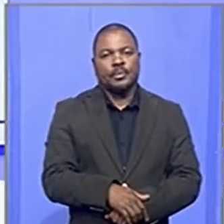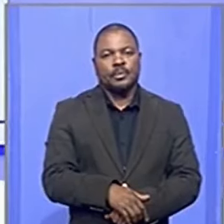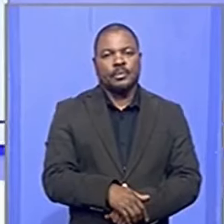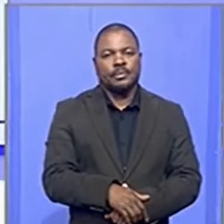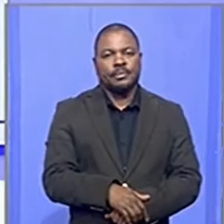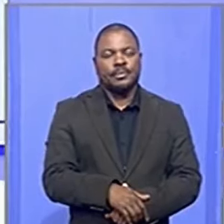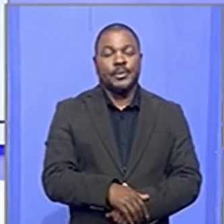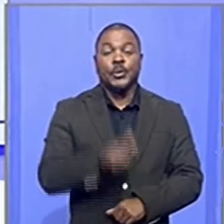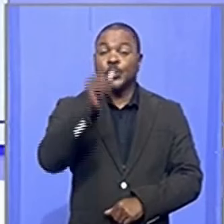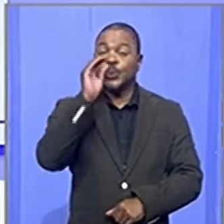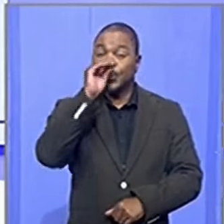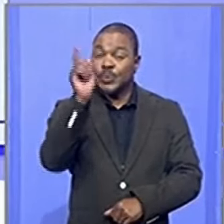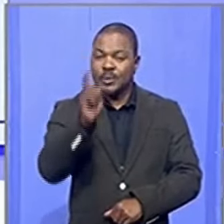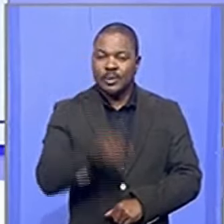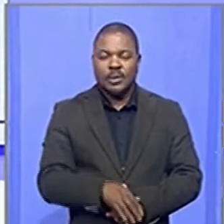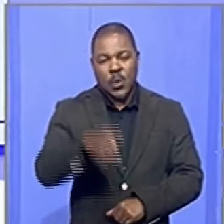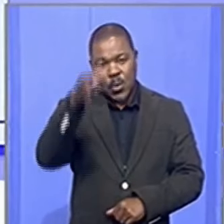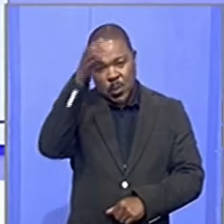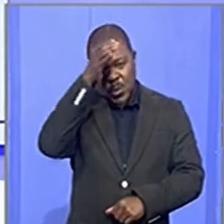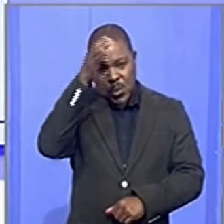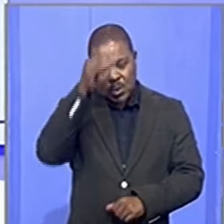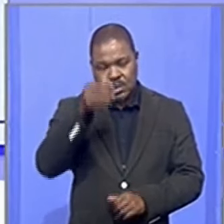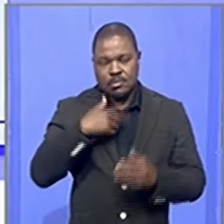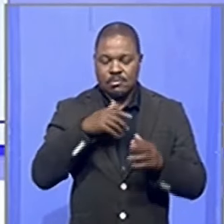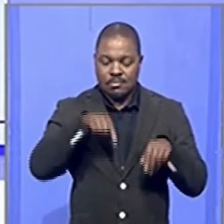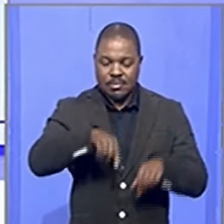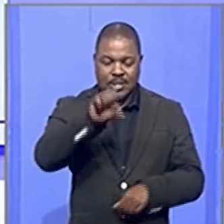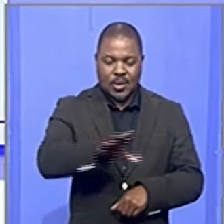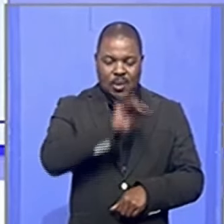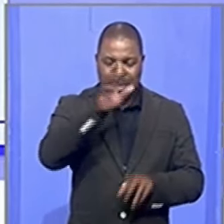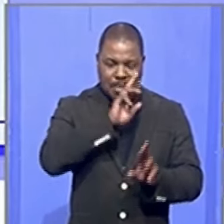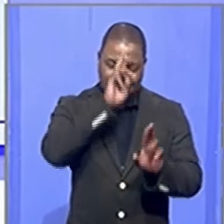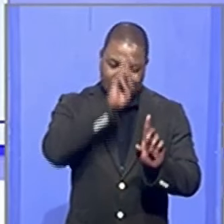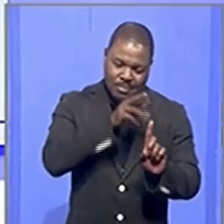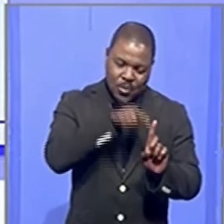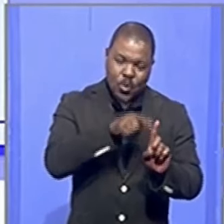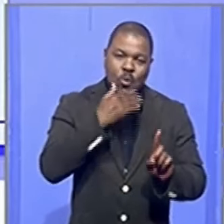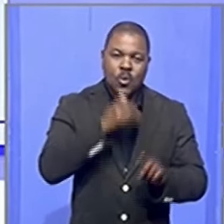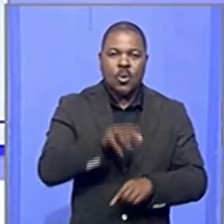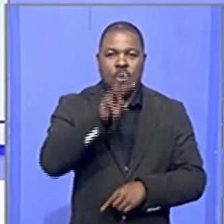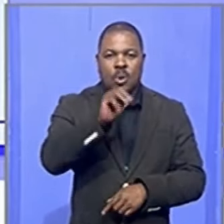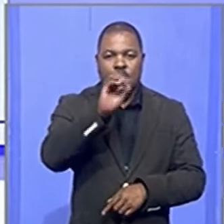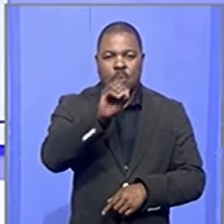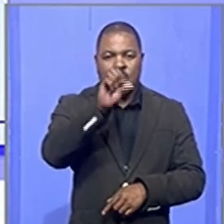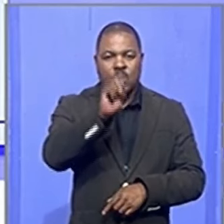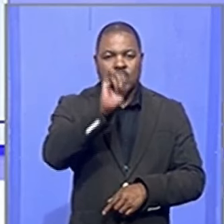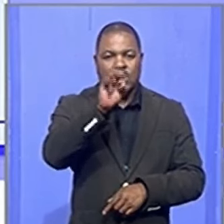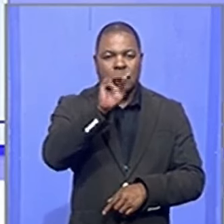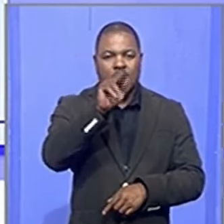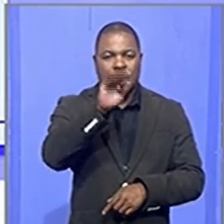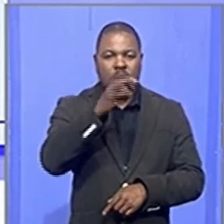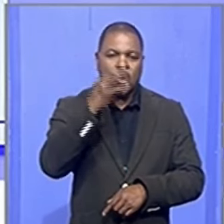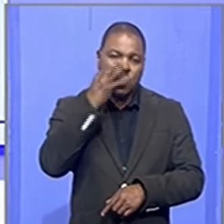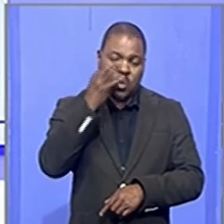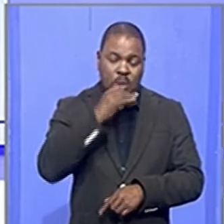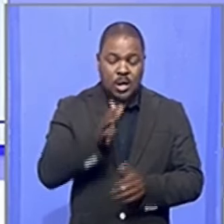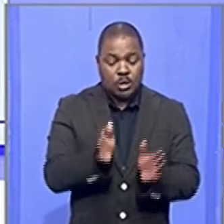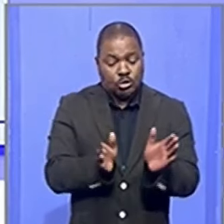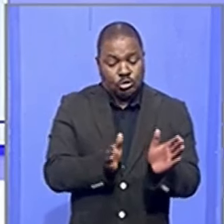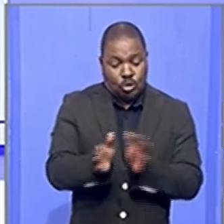Tše di bose ke gore yo mongwe wa bahlahli bao ba hlomphegago ka mononageng Pitso Mosimane o retile maatla a kgole ya maoto le karolo yeo a